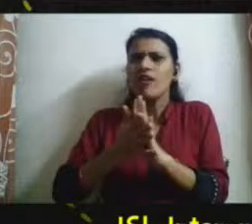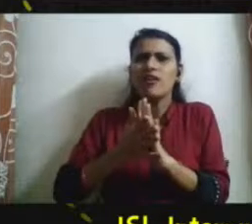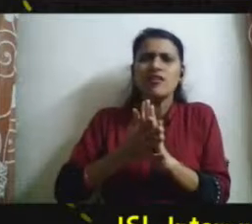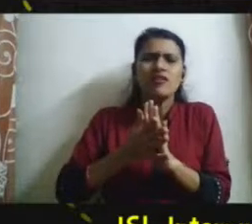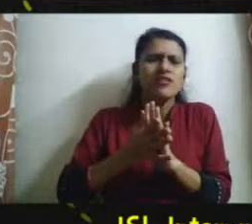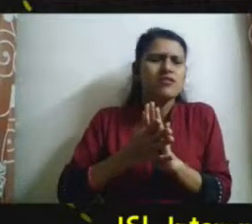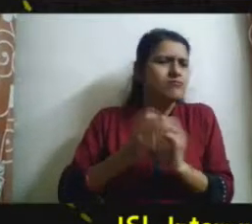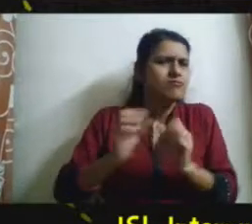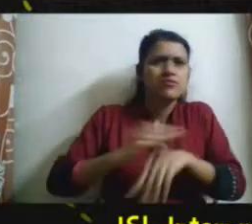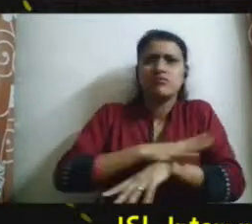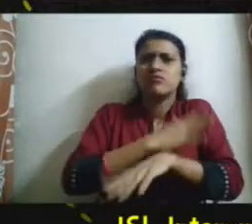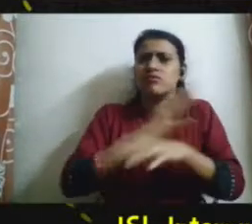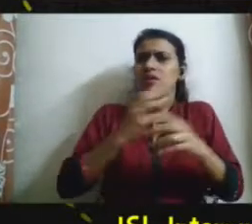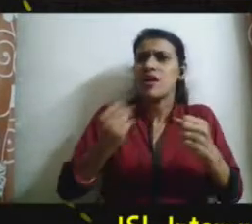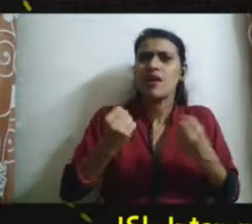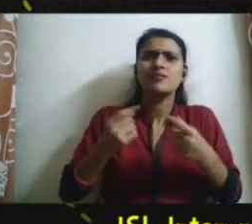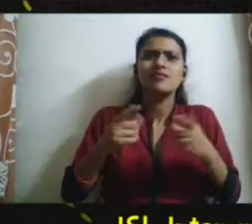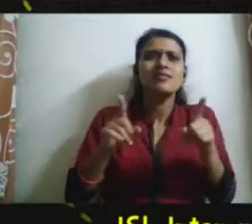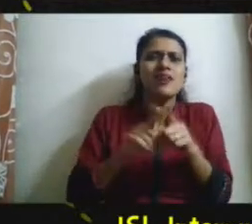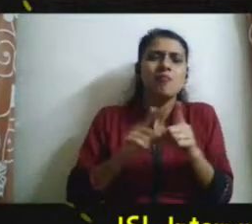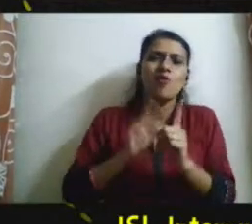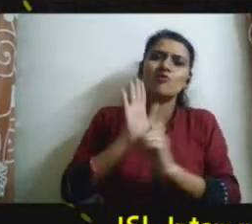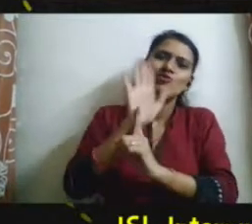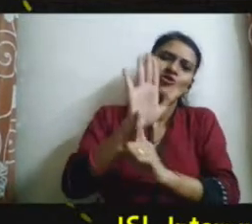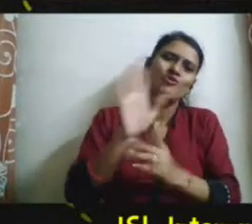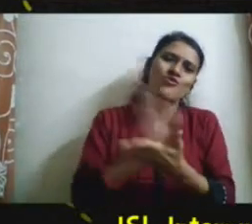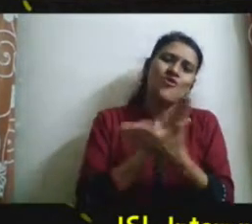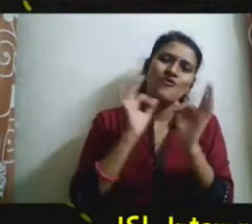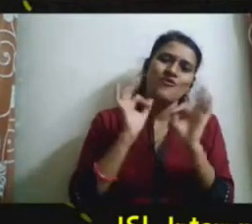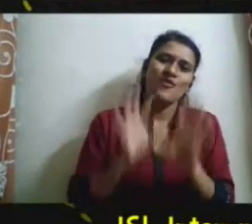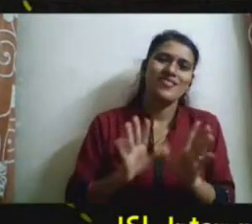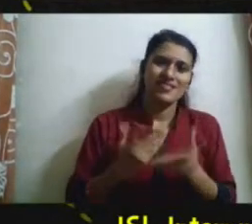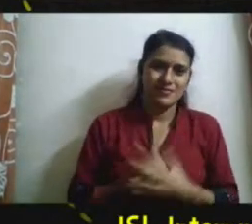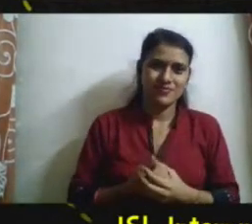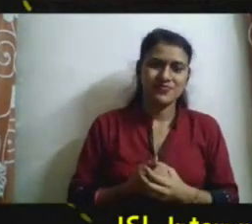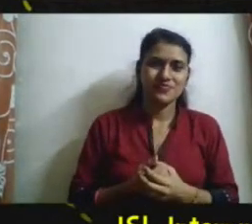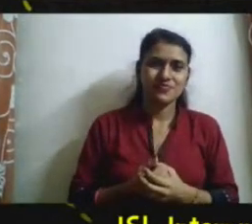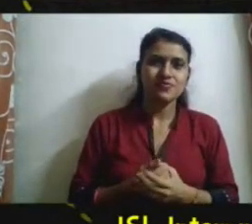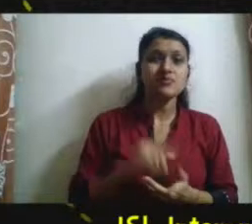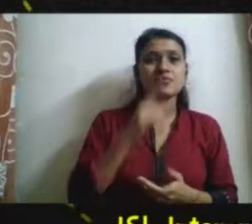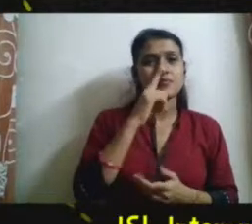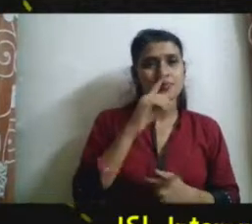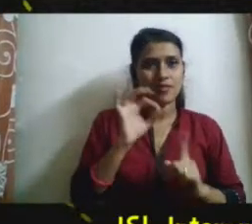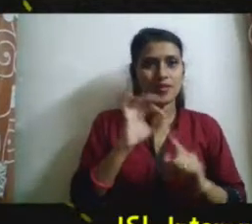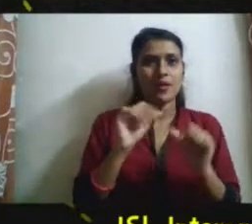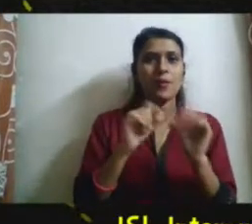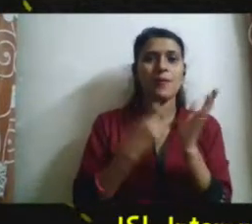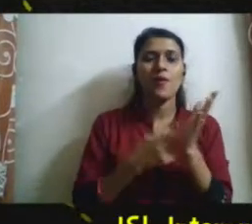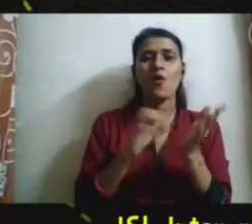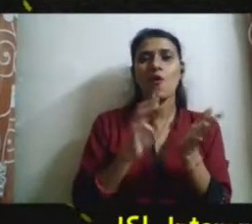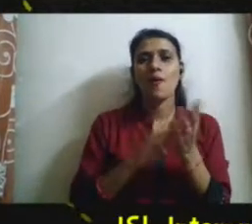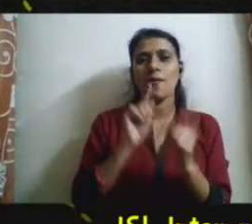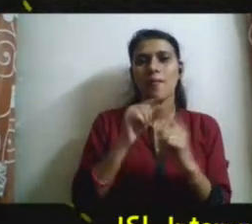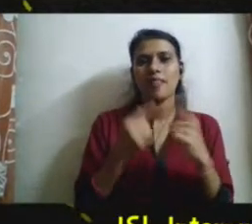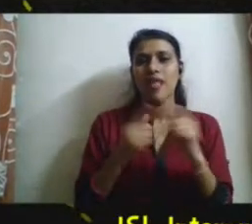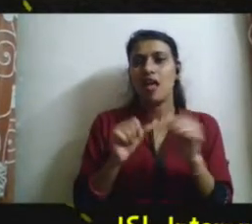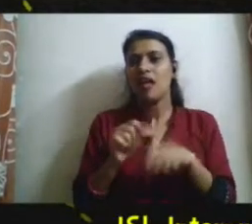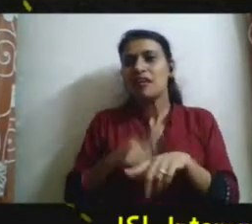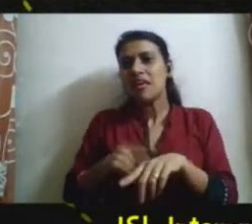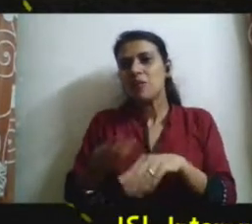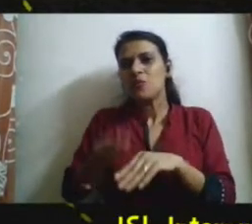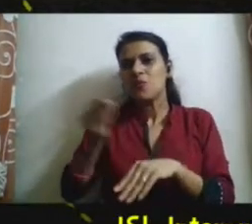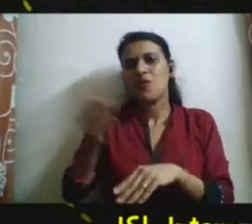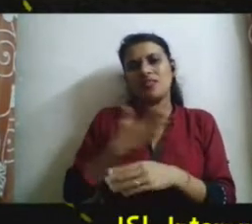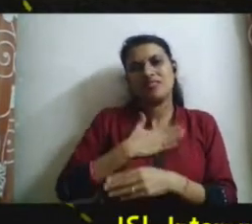had fun. Great. I want to ask just one last question. I know that we have gone over time, and you've been very generous with your